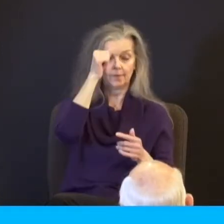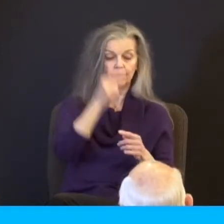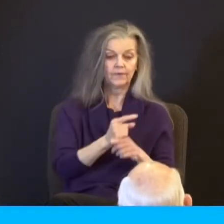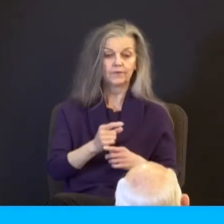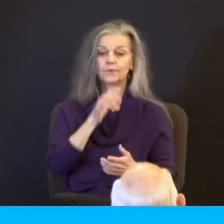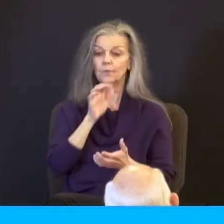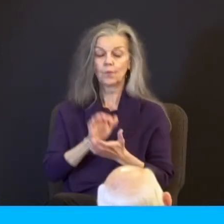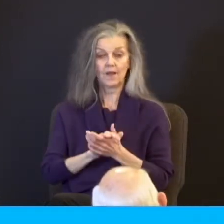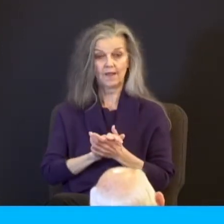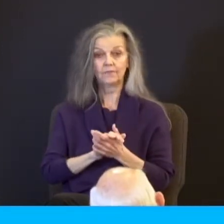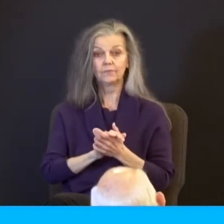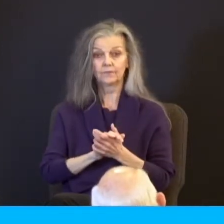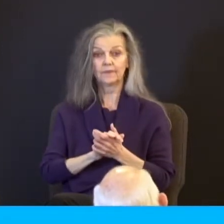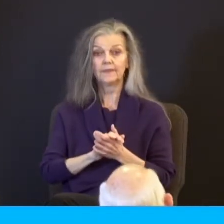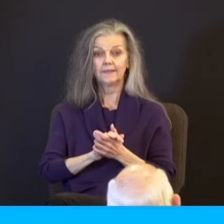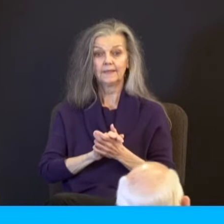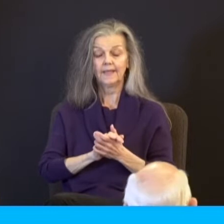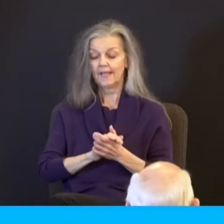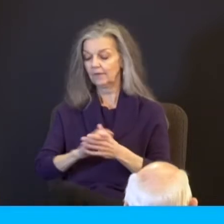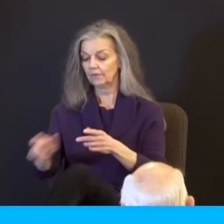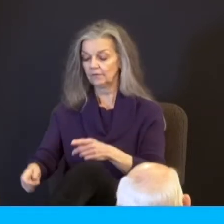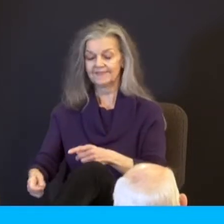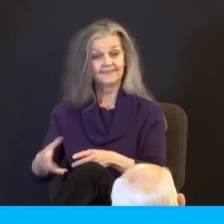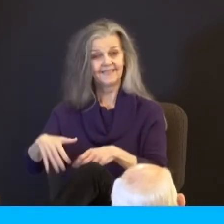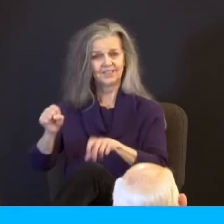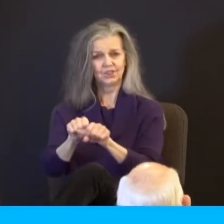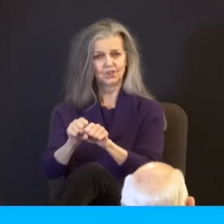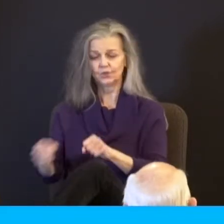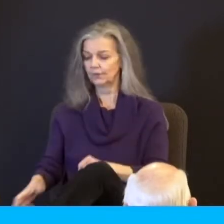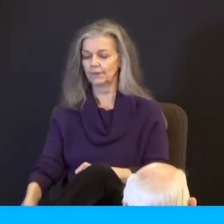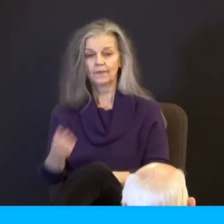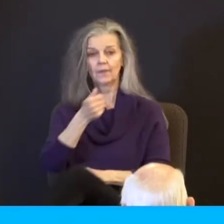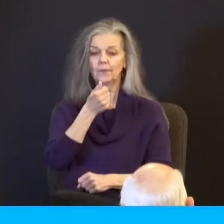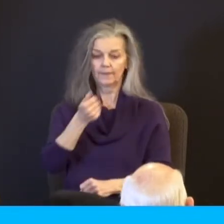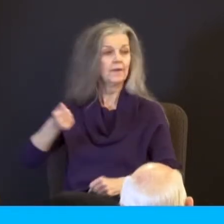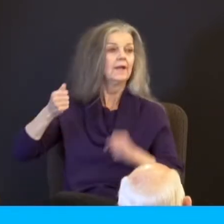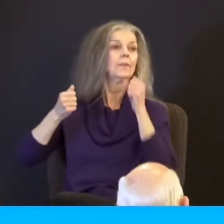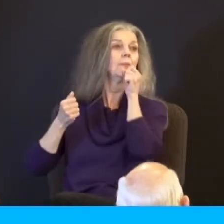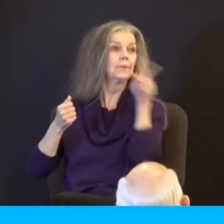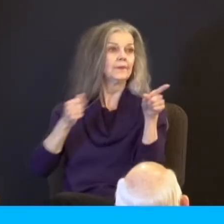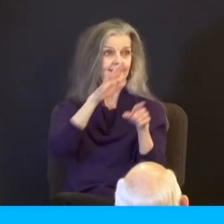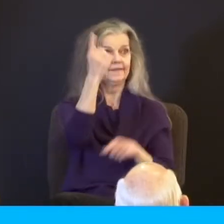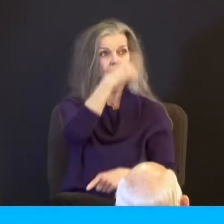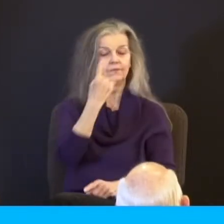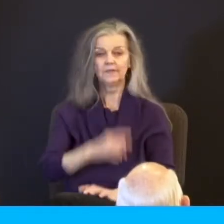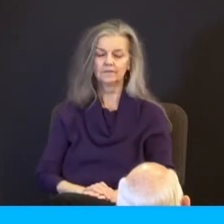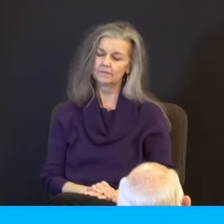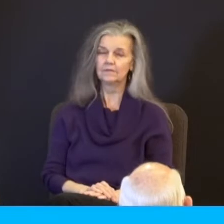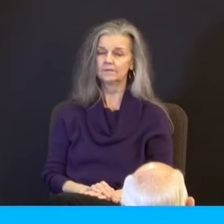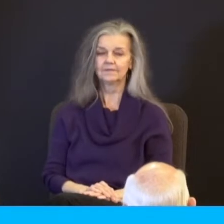unto him in the presence of the elders and loose his shoe from off his foot and spit in his face. Tui.